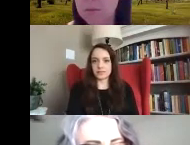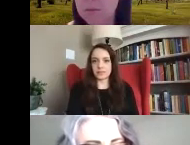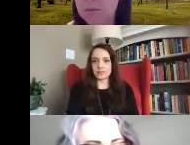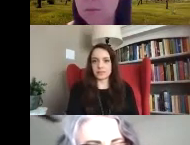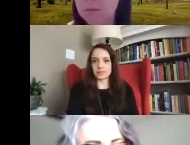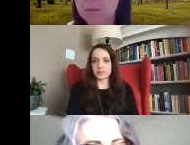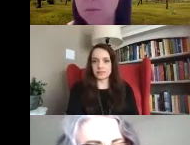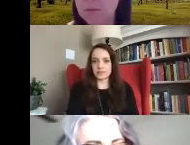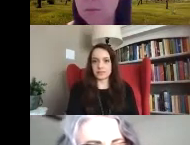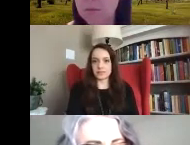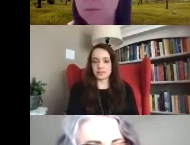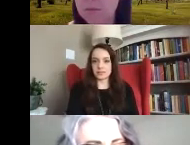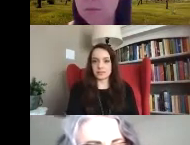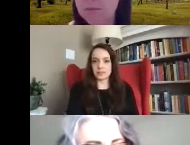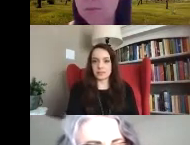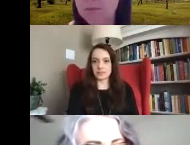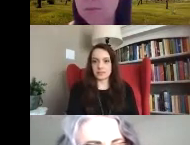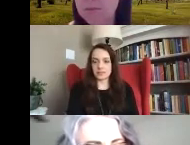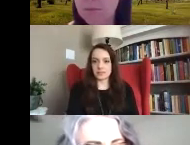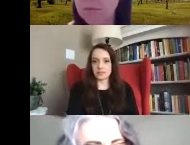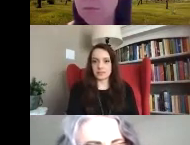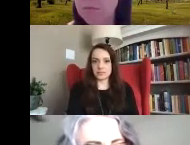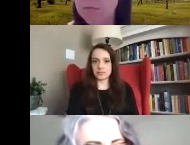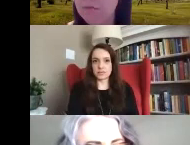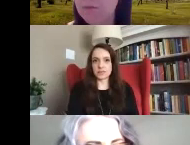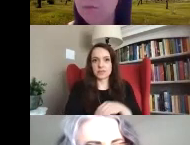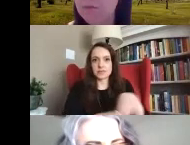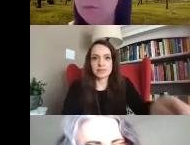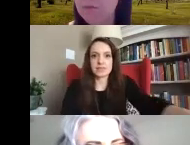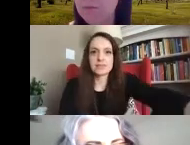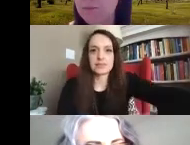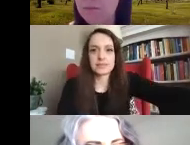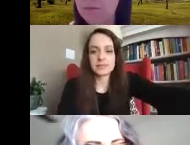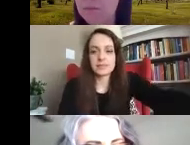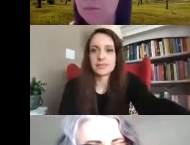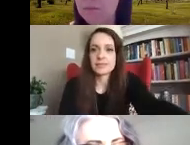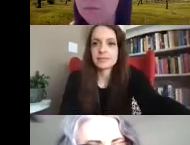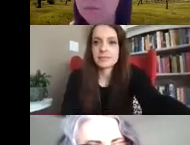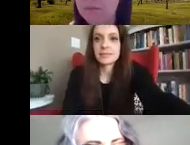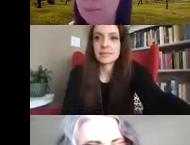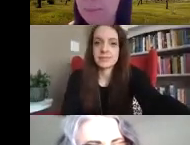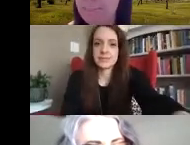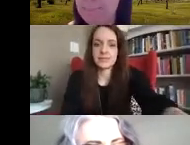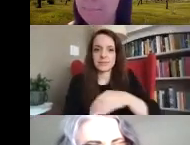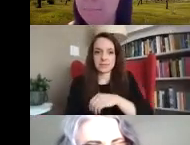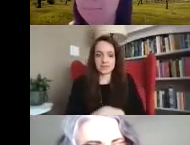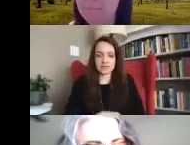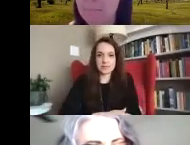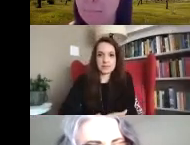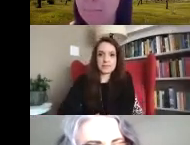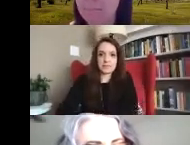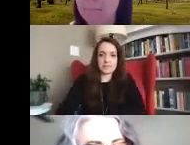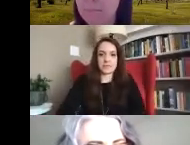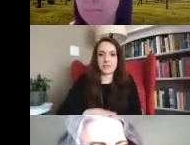that going home. And if you, next slide. And it's sort of basically a time in my life